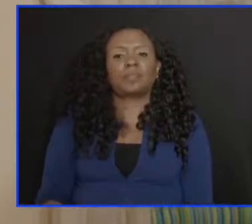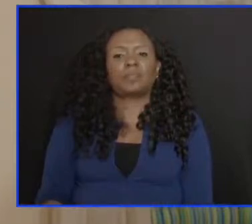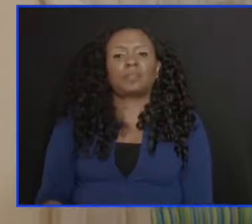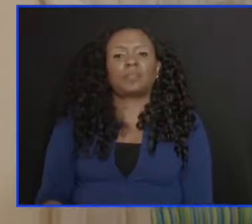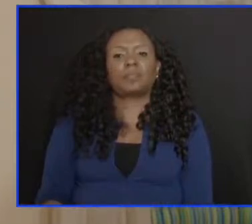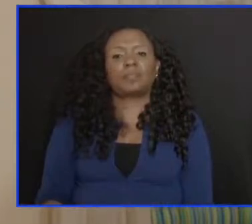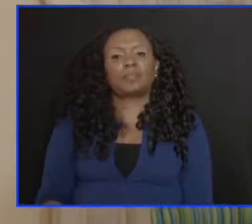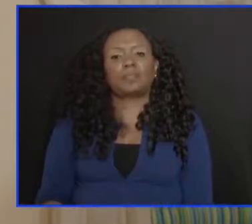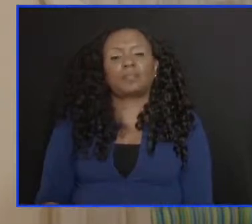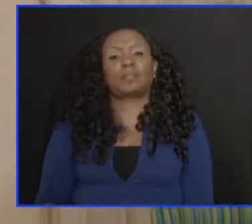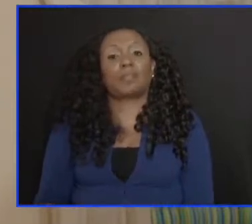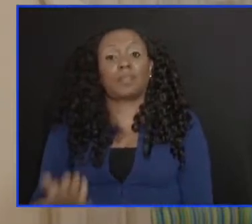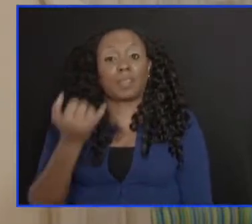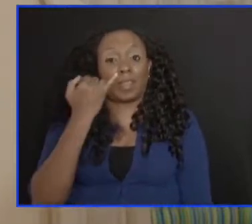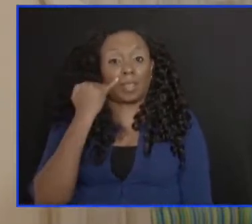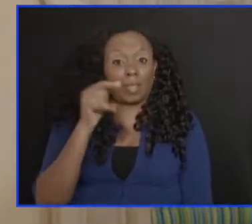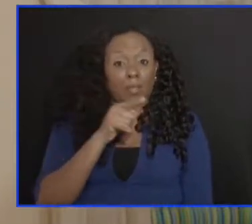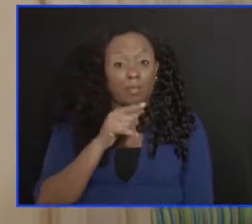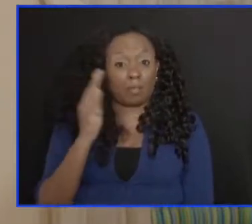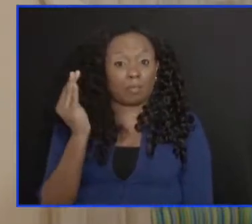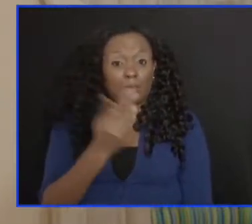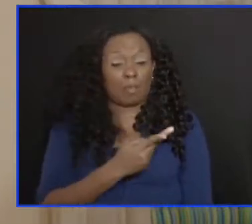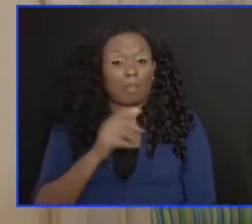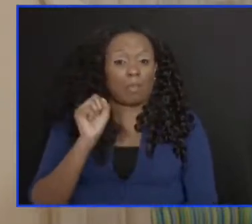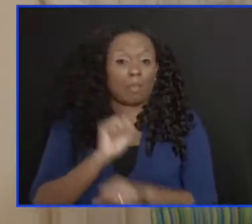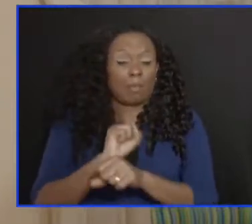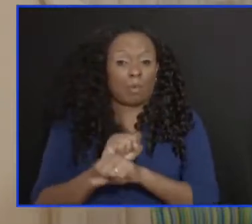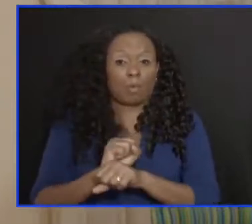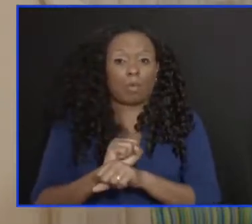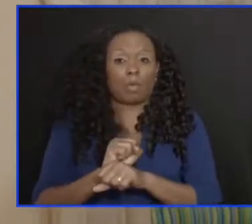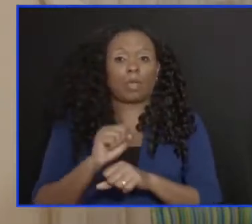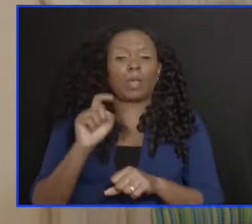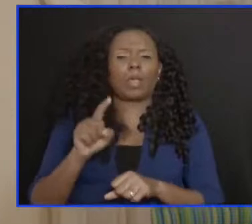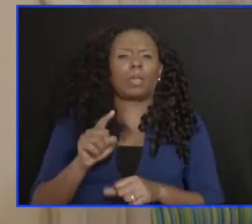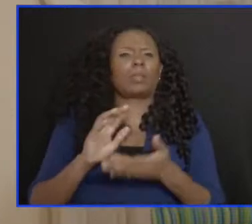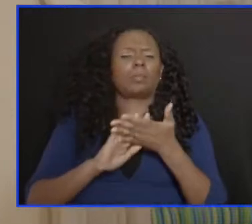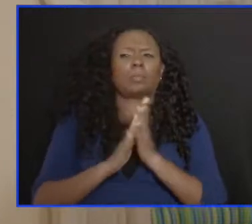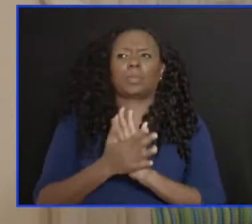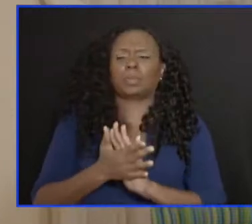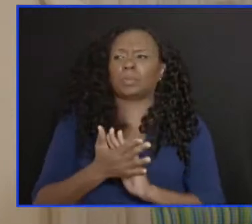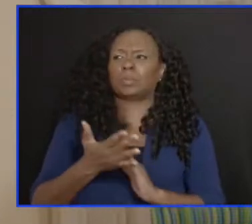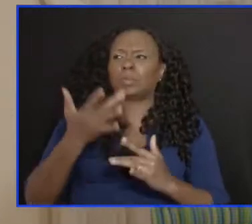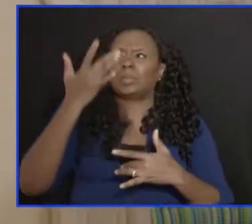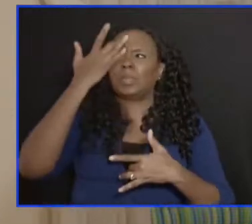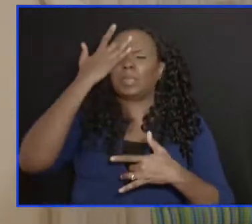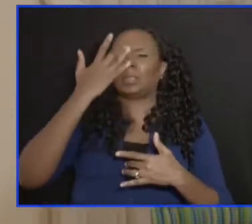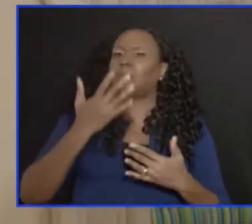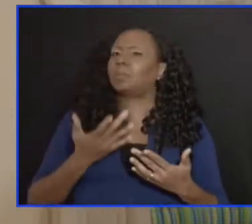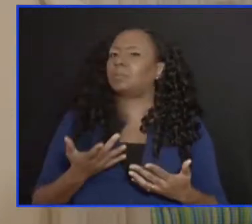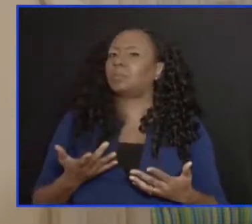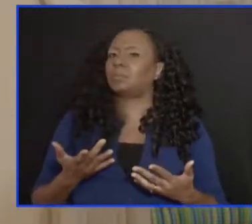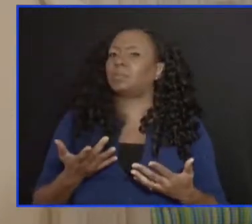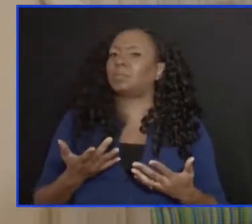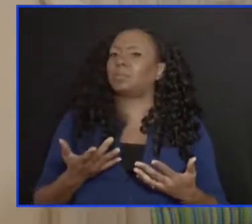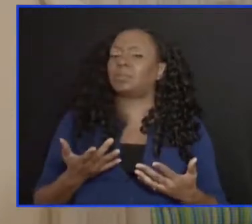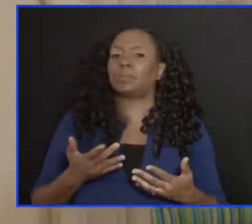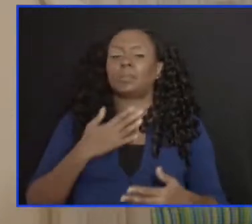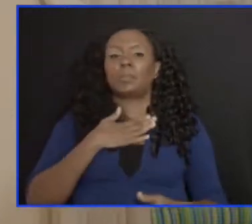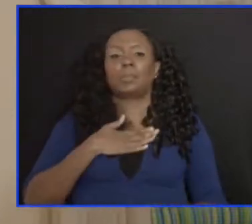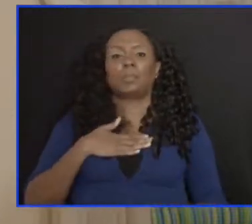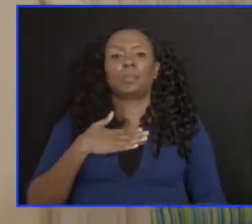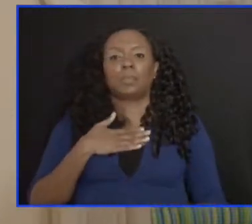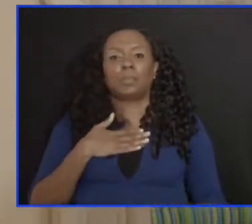work is, hey, if during this time you start to develop symptoms in keeping with COVID-19,